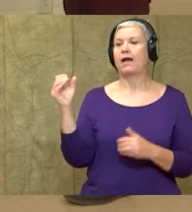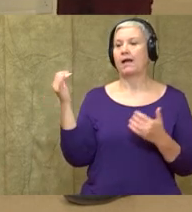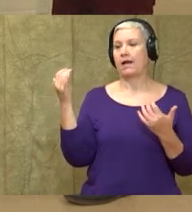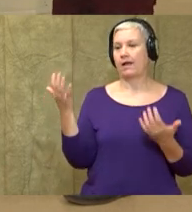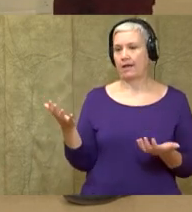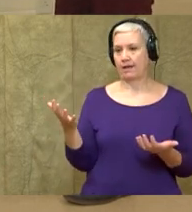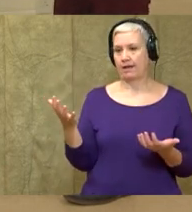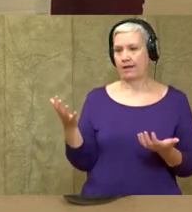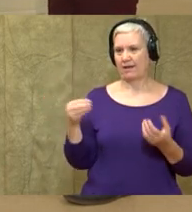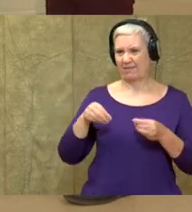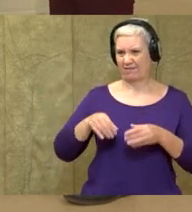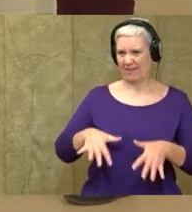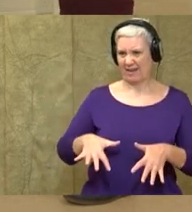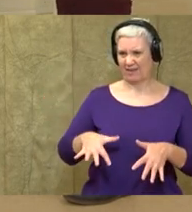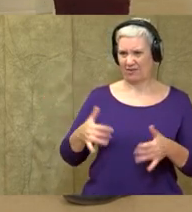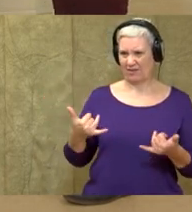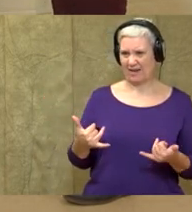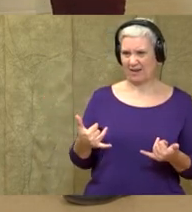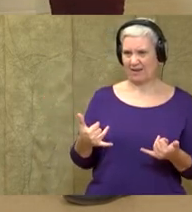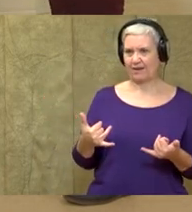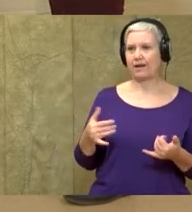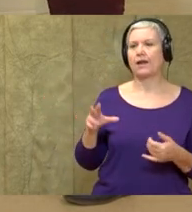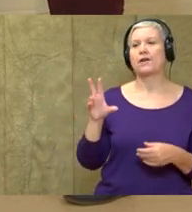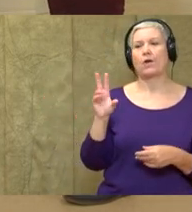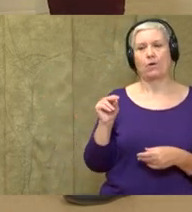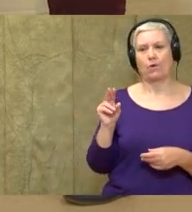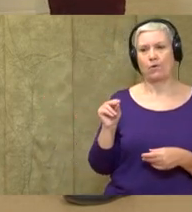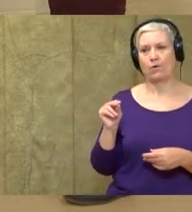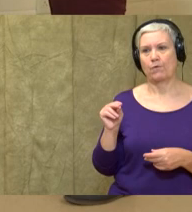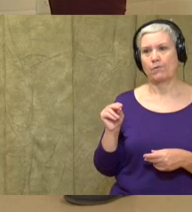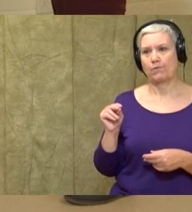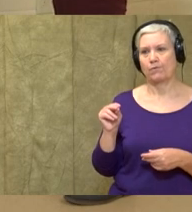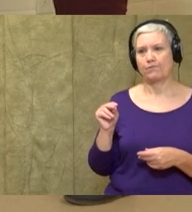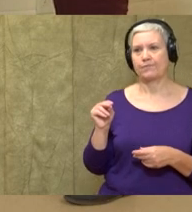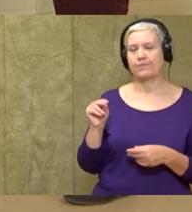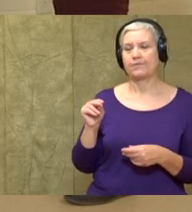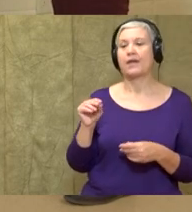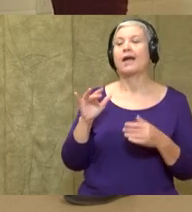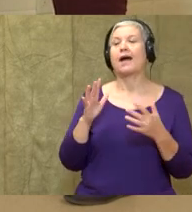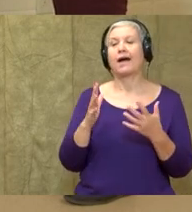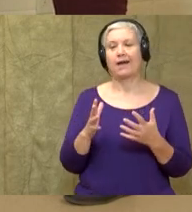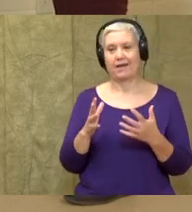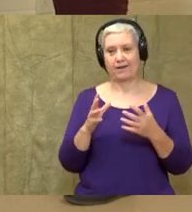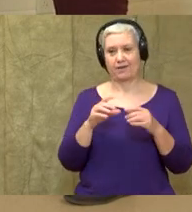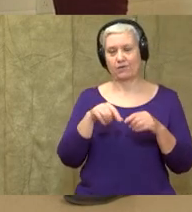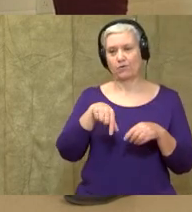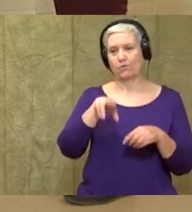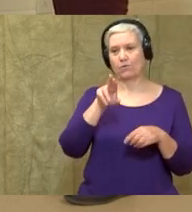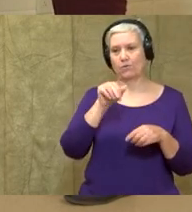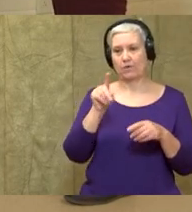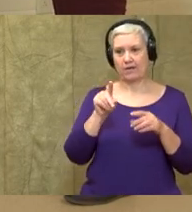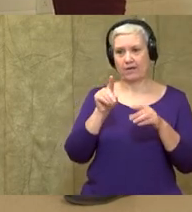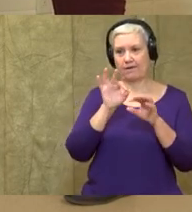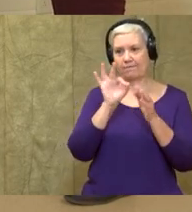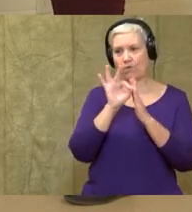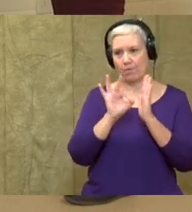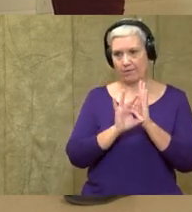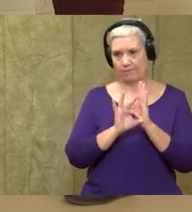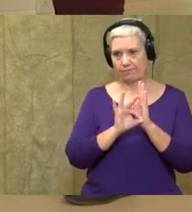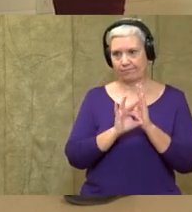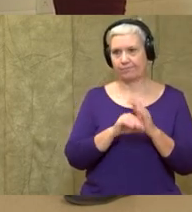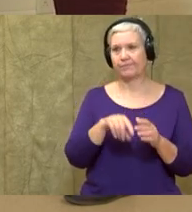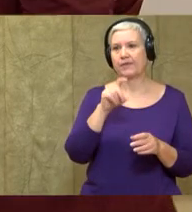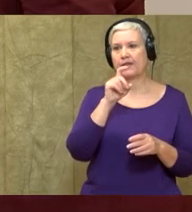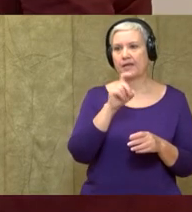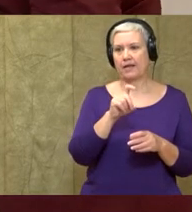this doesn't factor either. And then we would have to employ the quadratic formula using x is equal to negative